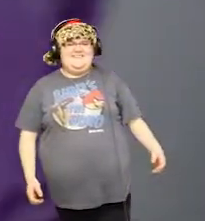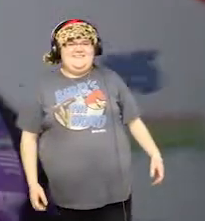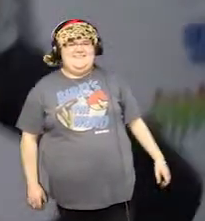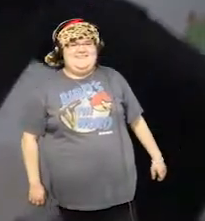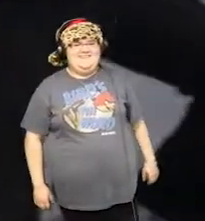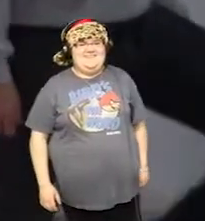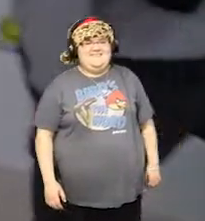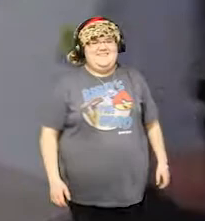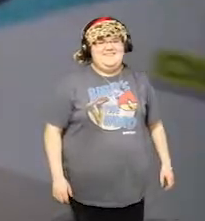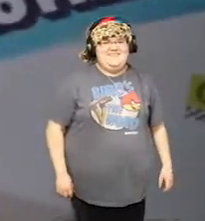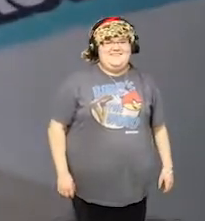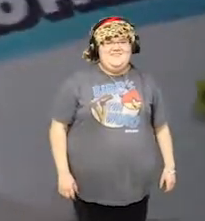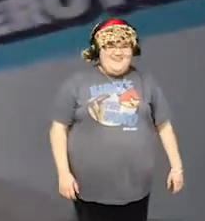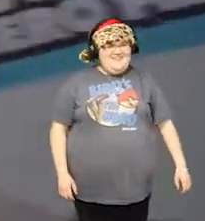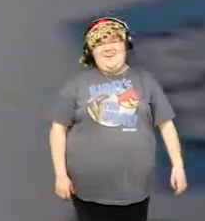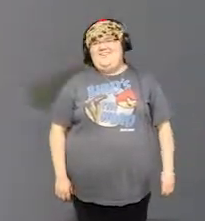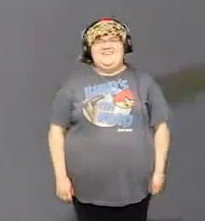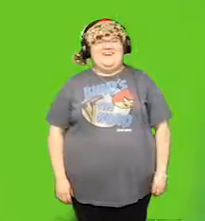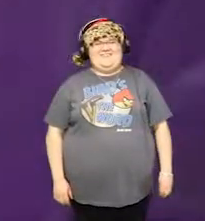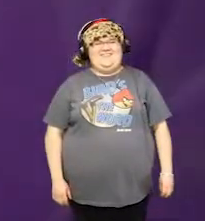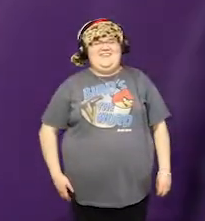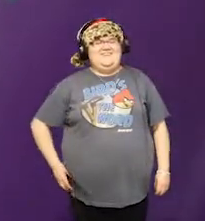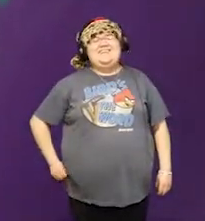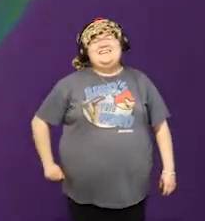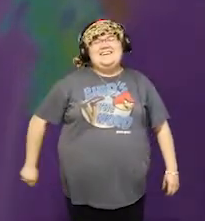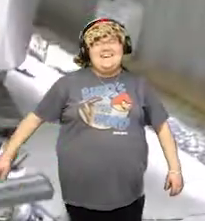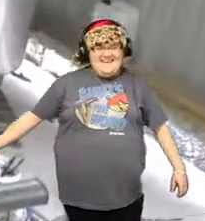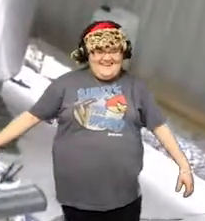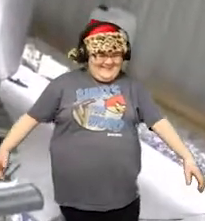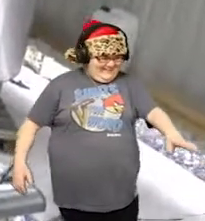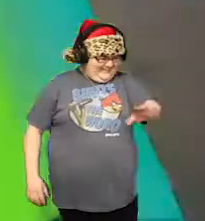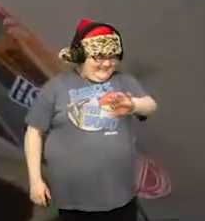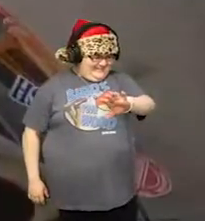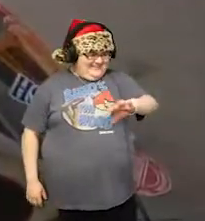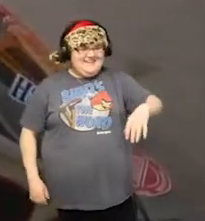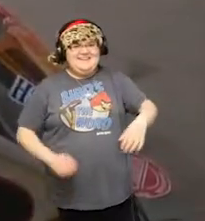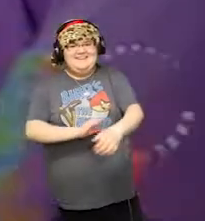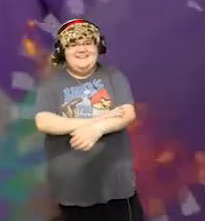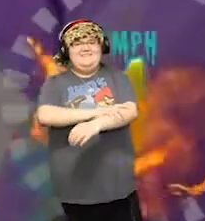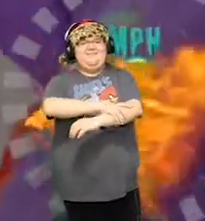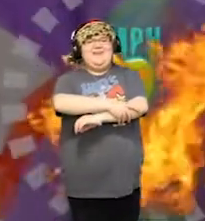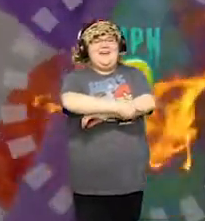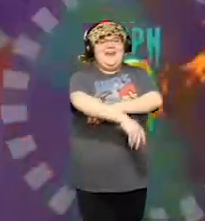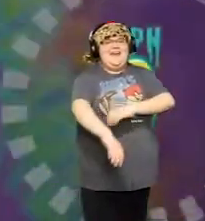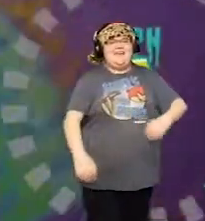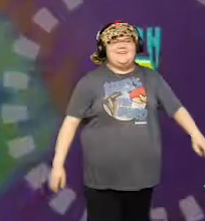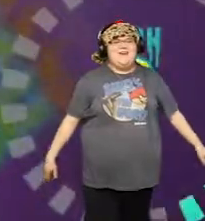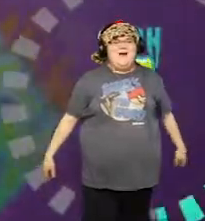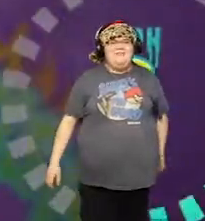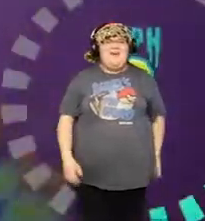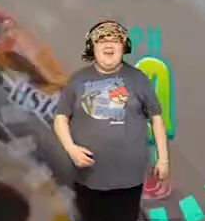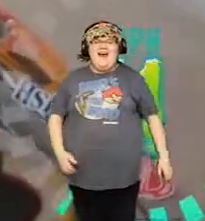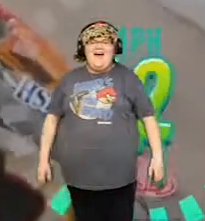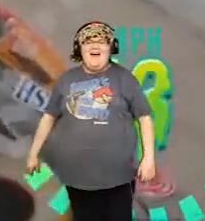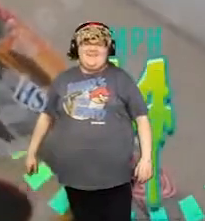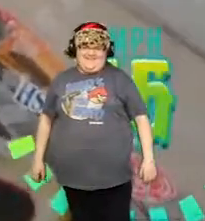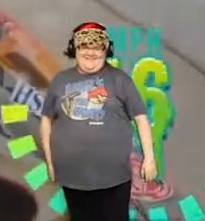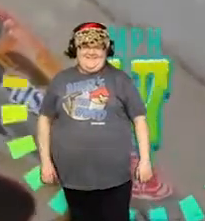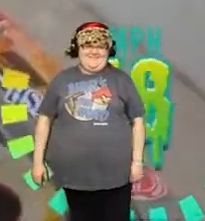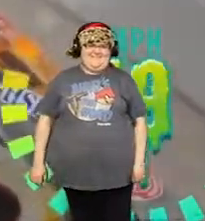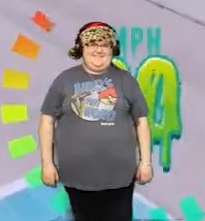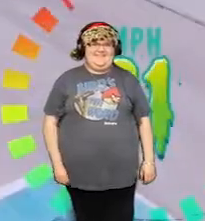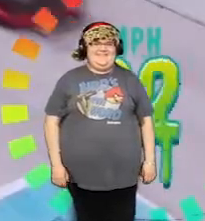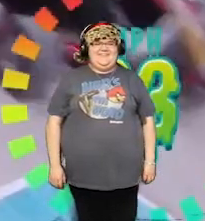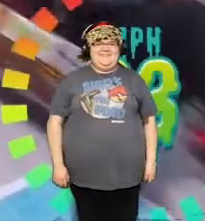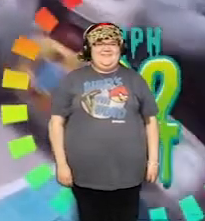19:42. 1 second left. Oh! Oh! Do you know what? That was a fucking good. That was good. Oh! 1 second, guys. One second. We got Phelan next. Come on, Phelan. You got me. Phelan, come on, Phelan. Look